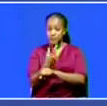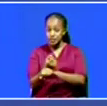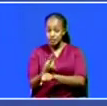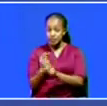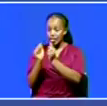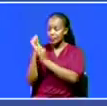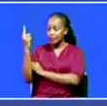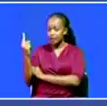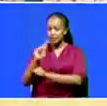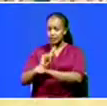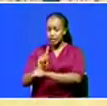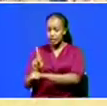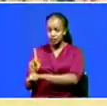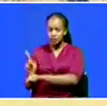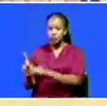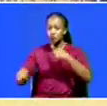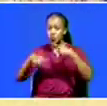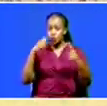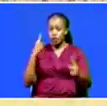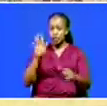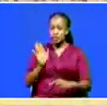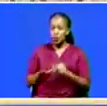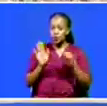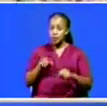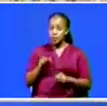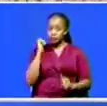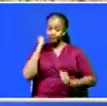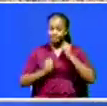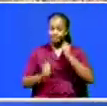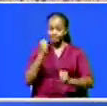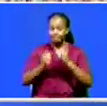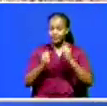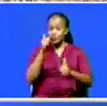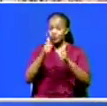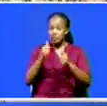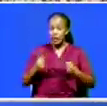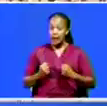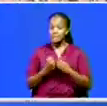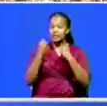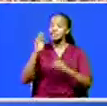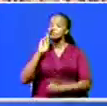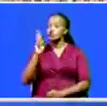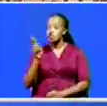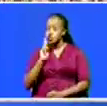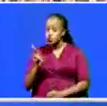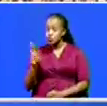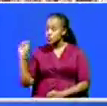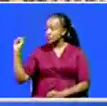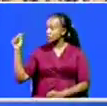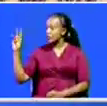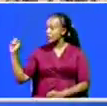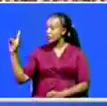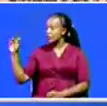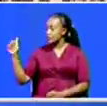10-kilometer race in the National Prison's cross-country pre-qualifier held today in Ruiru. Sandra Chebet and